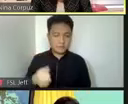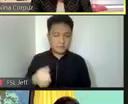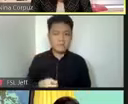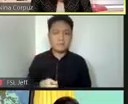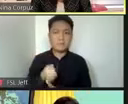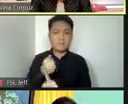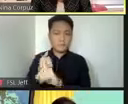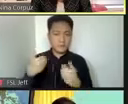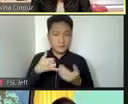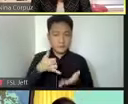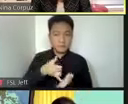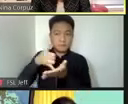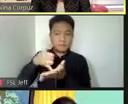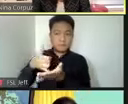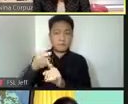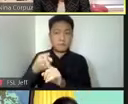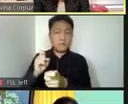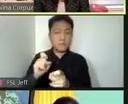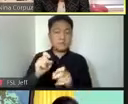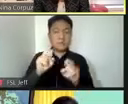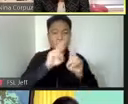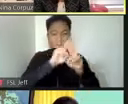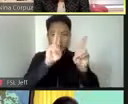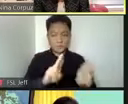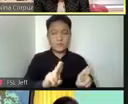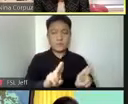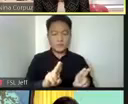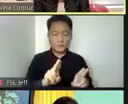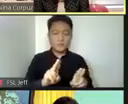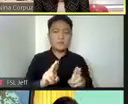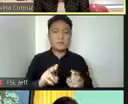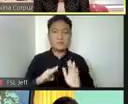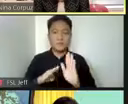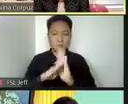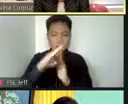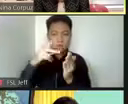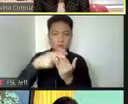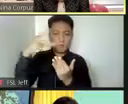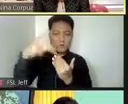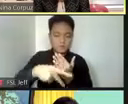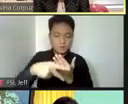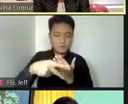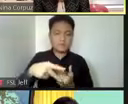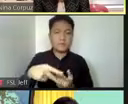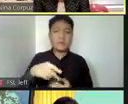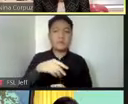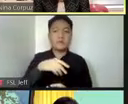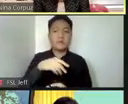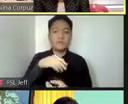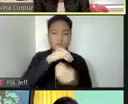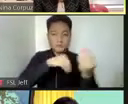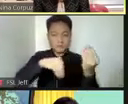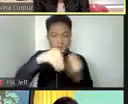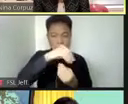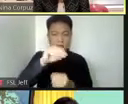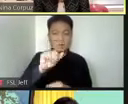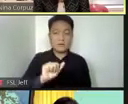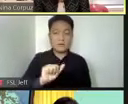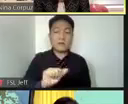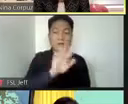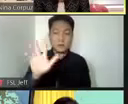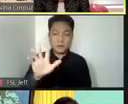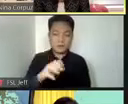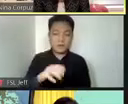Asia in behalf of the women who comprise the 80% of the farmers of Coffee for Peace